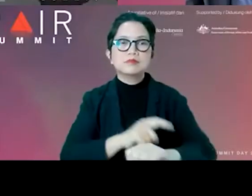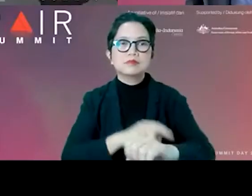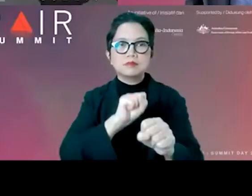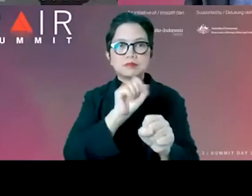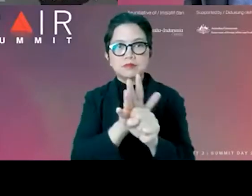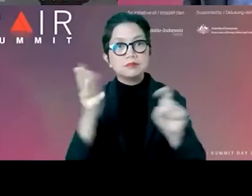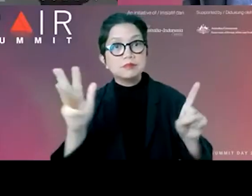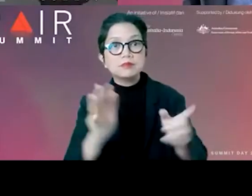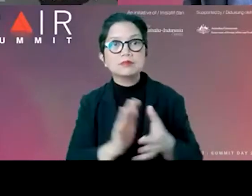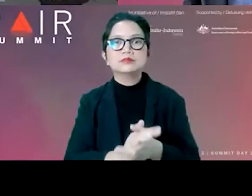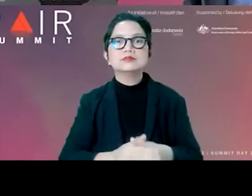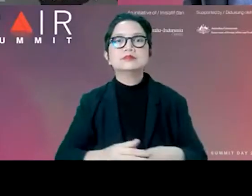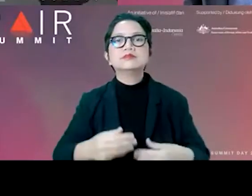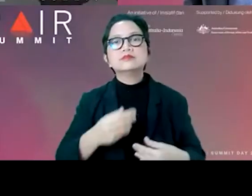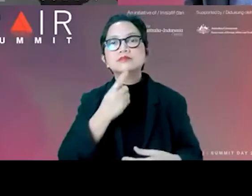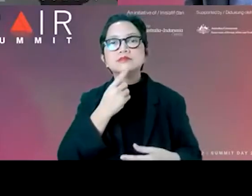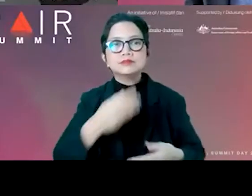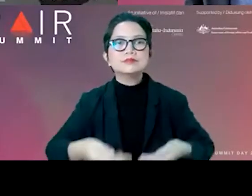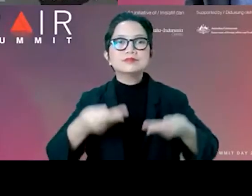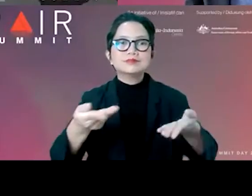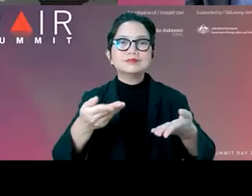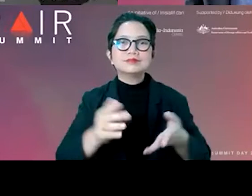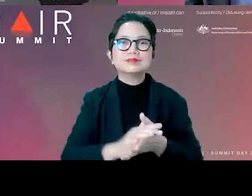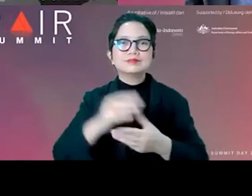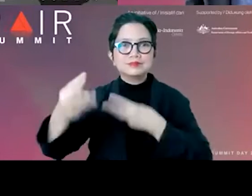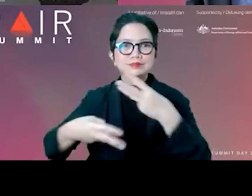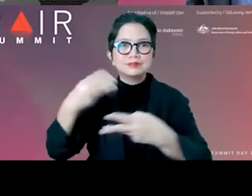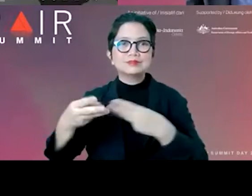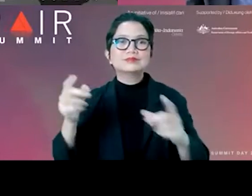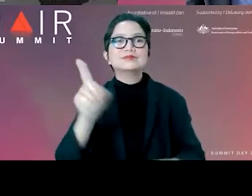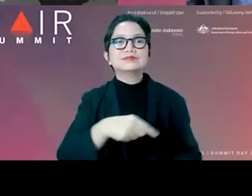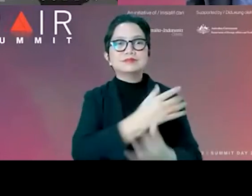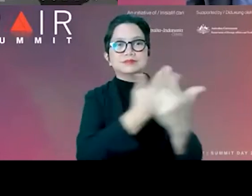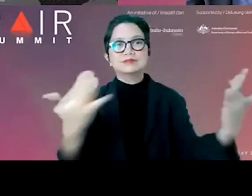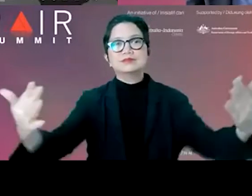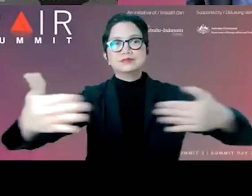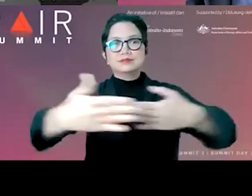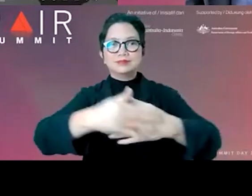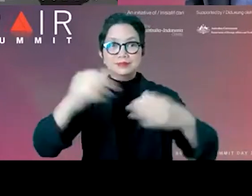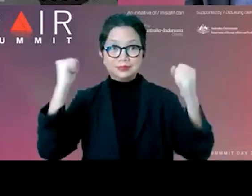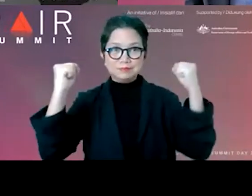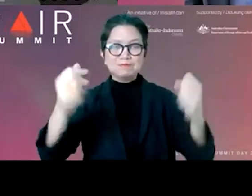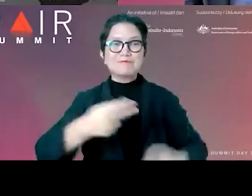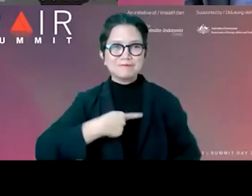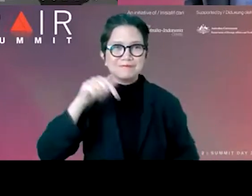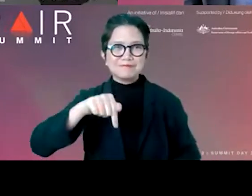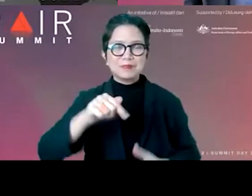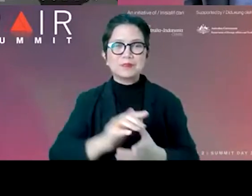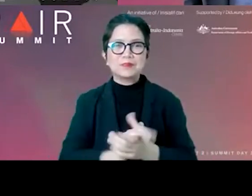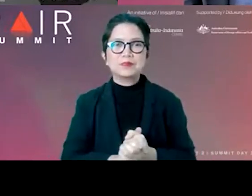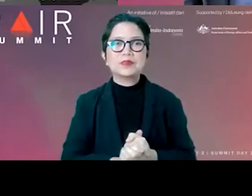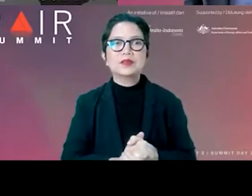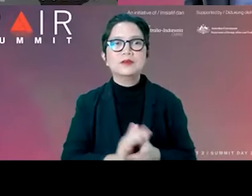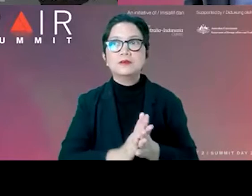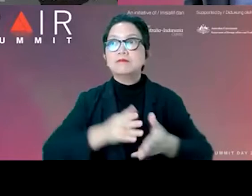community while protecting people's health and also managing health systems? Now, the Indonesian government